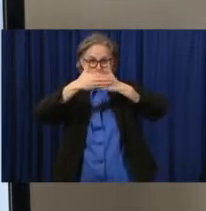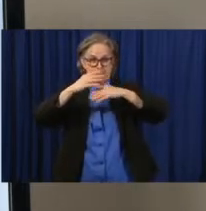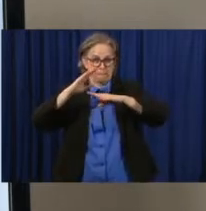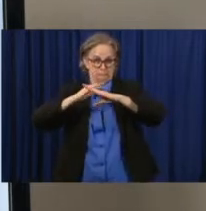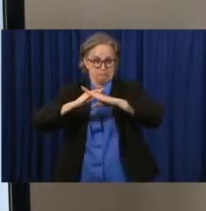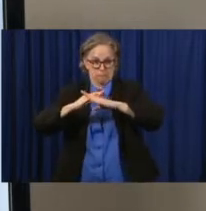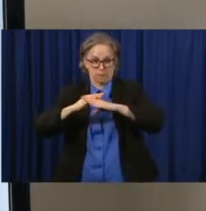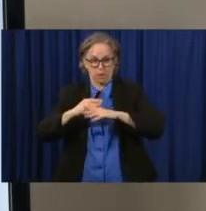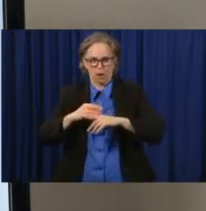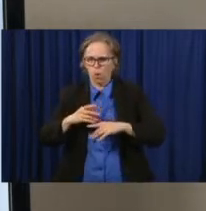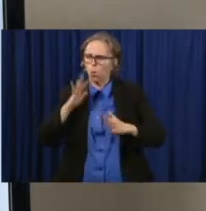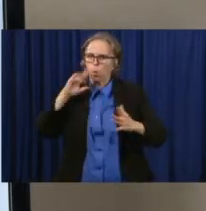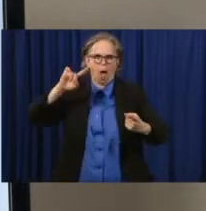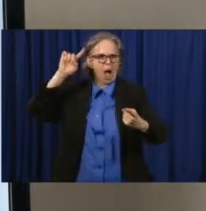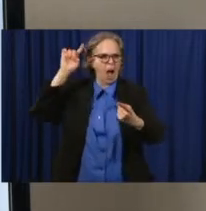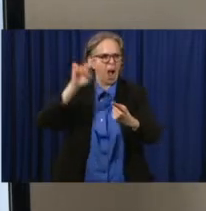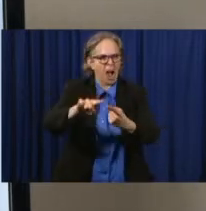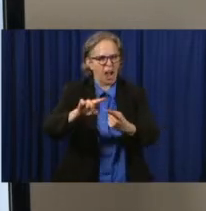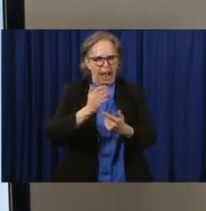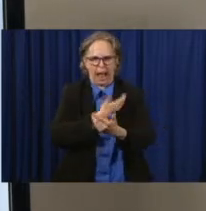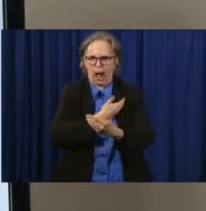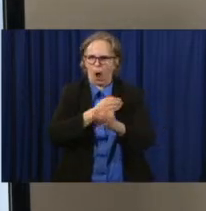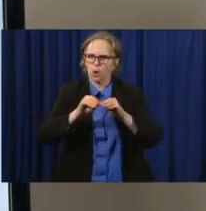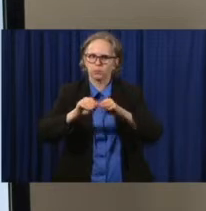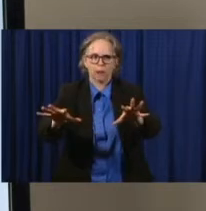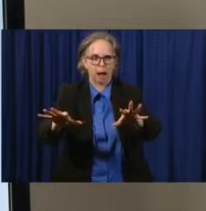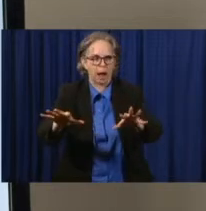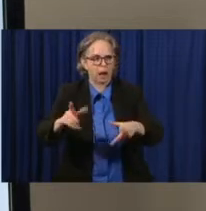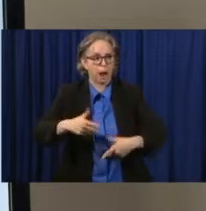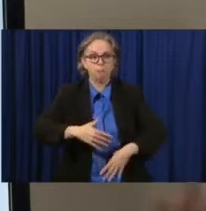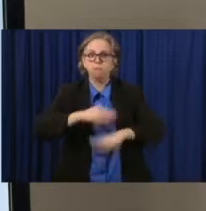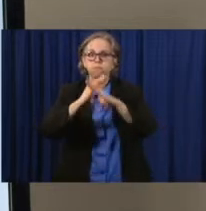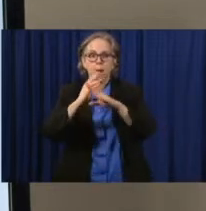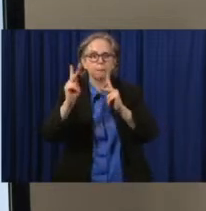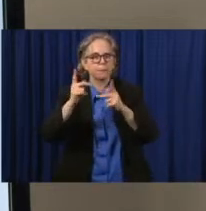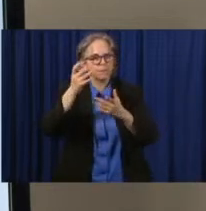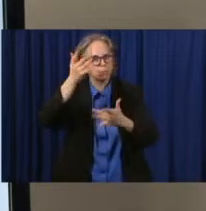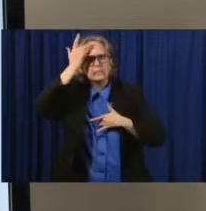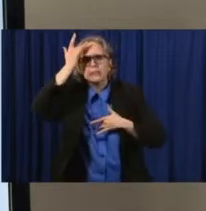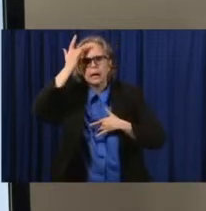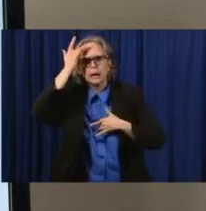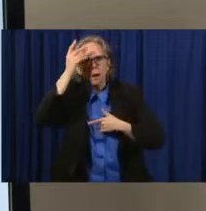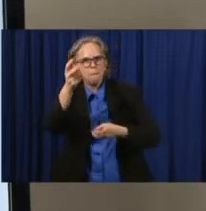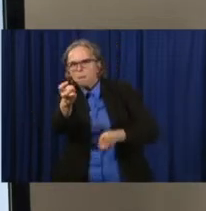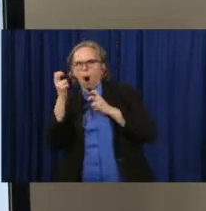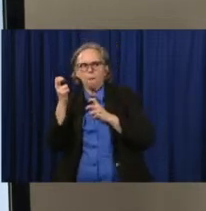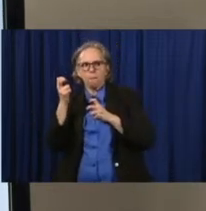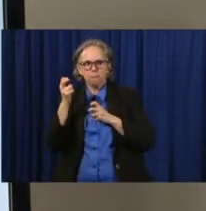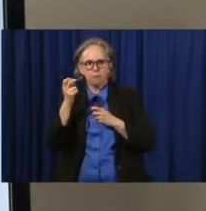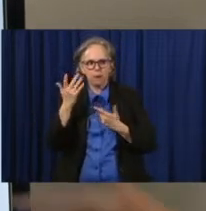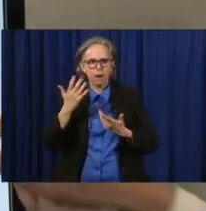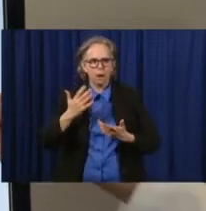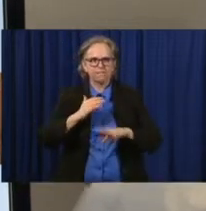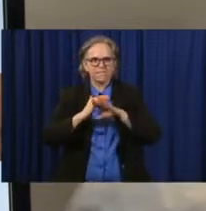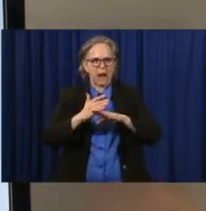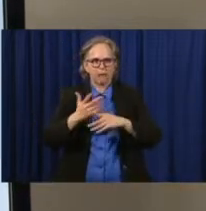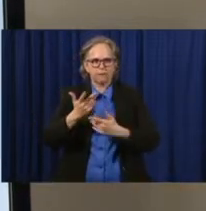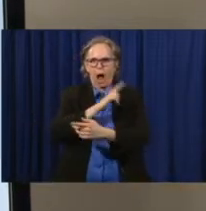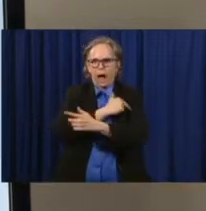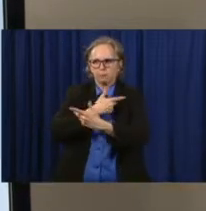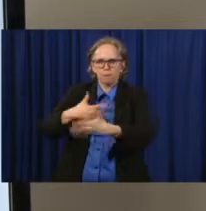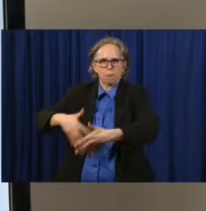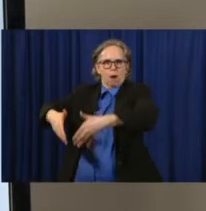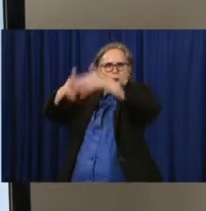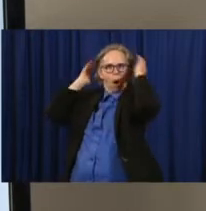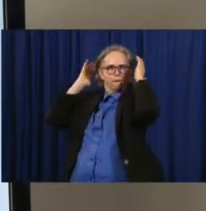from spreading. We keep people from getting sick, and we keep from overwhelming the healthcare system. But